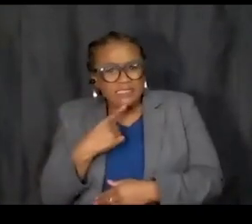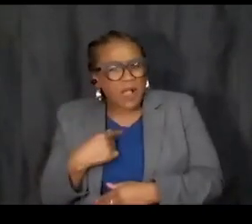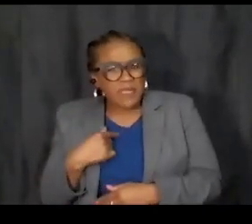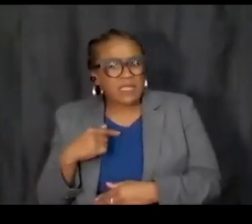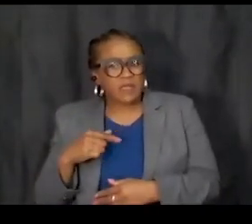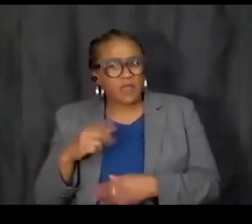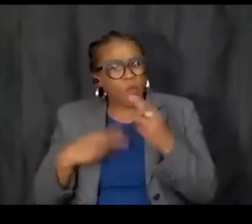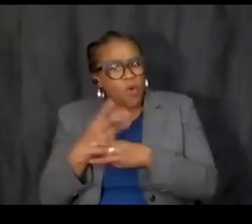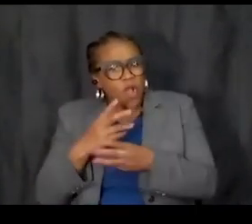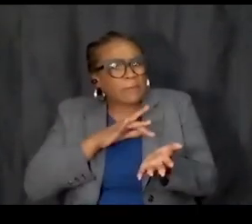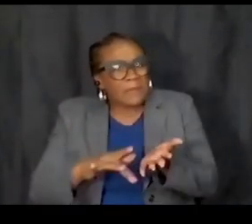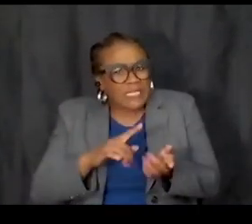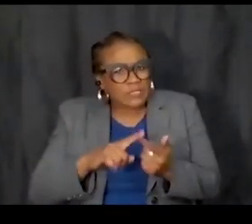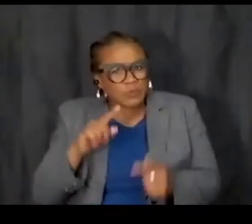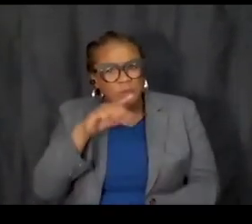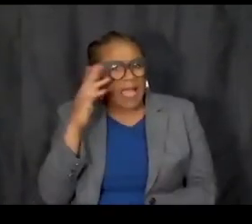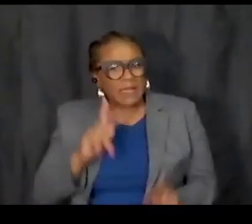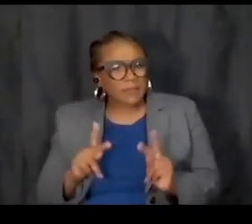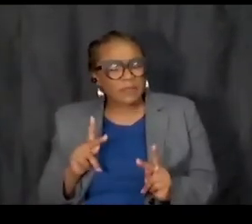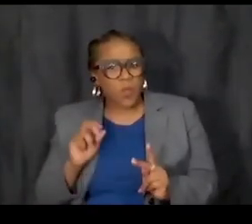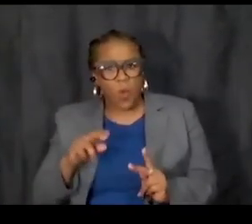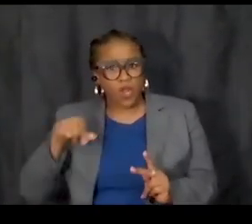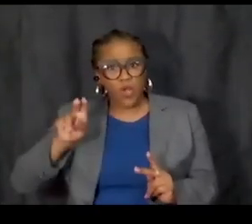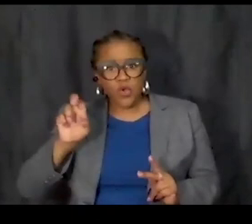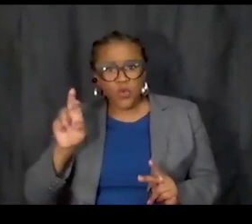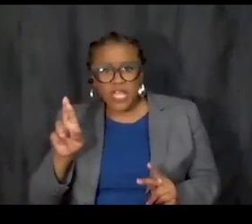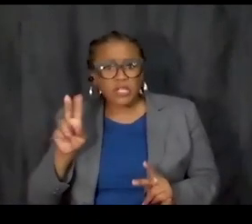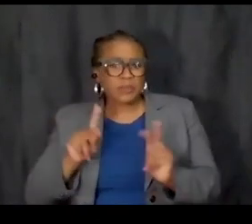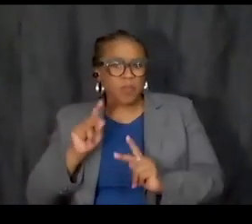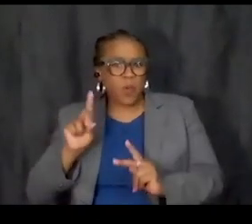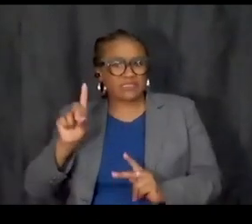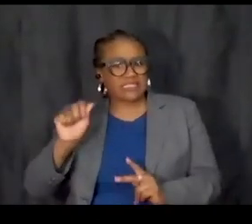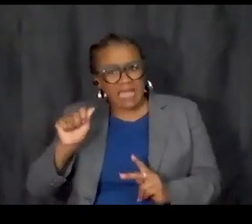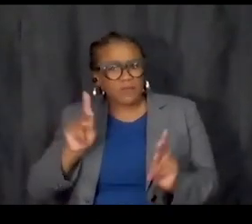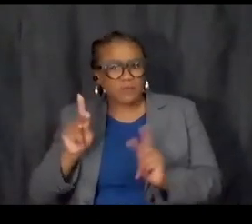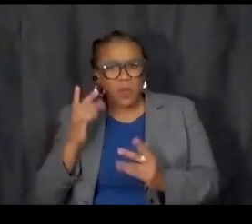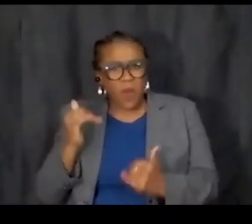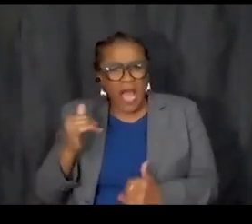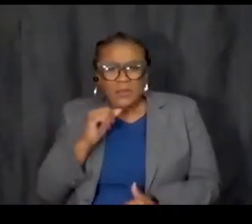to Black folks, you know, like, or to queer folks or to disabled folks? Like,